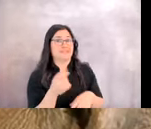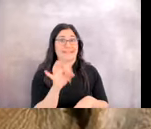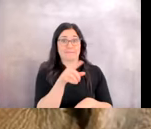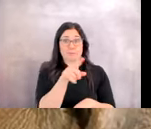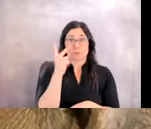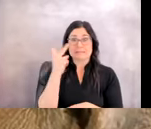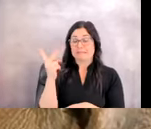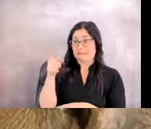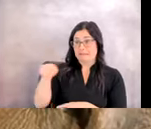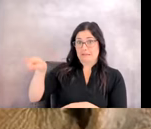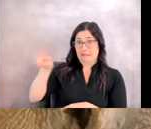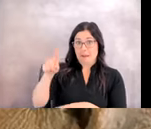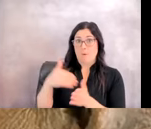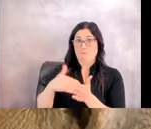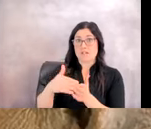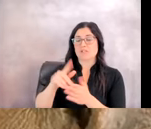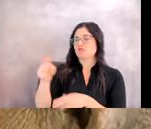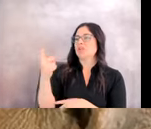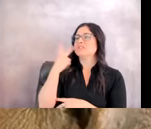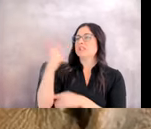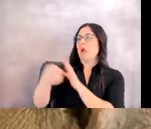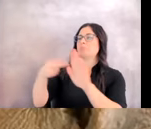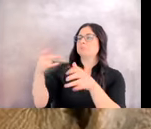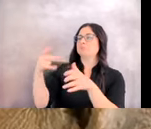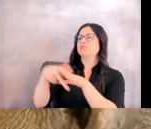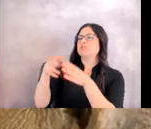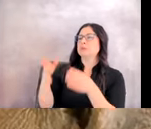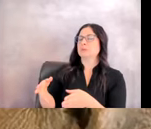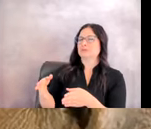them as a cheater, this noun,